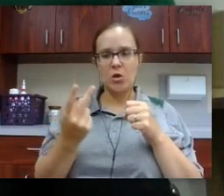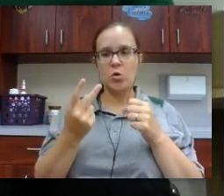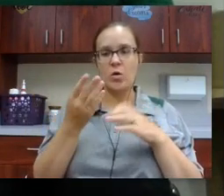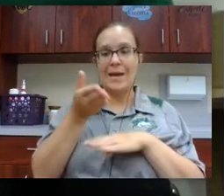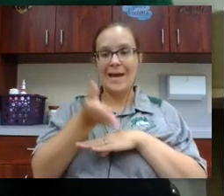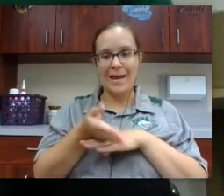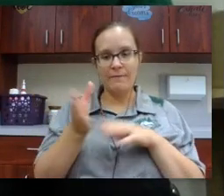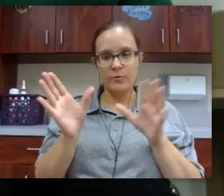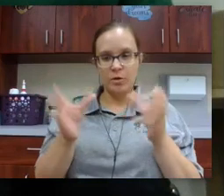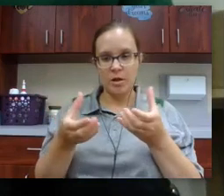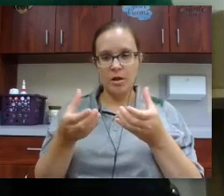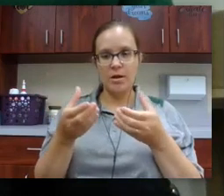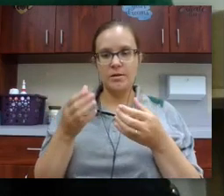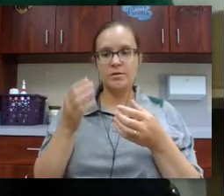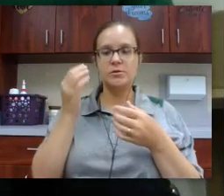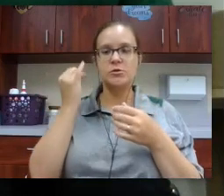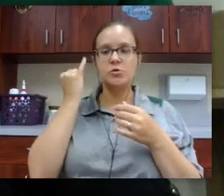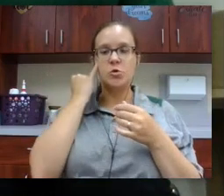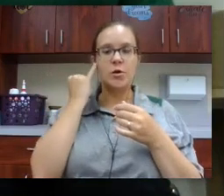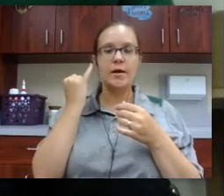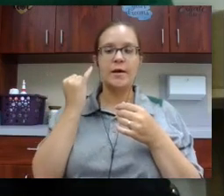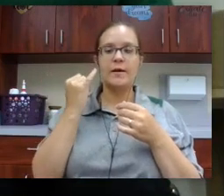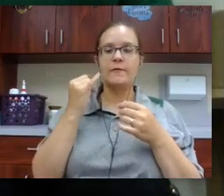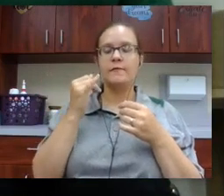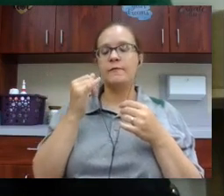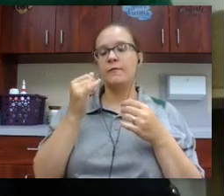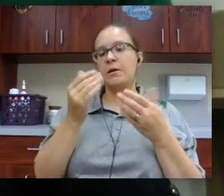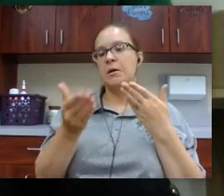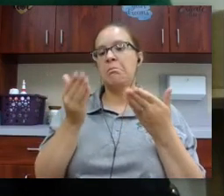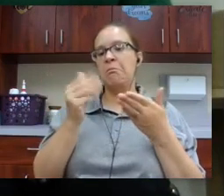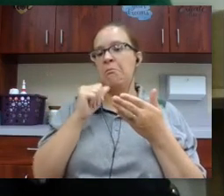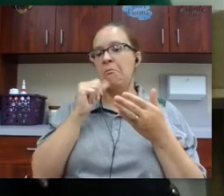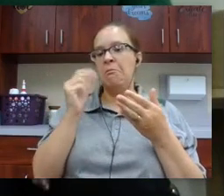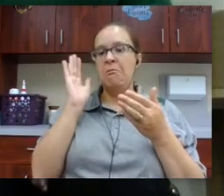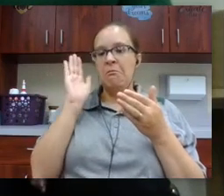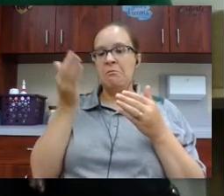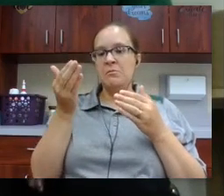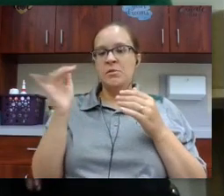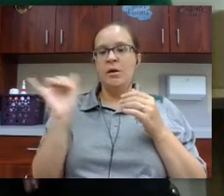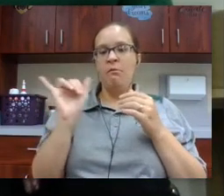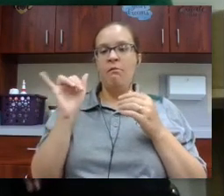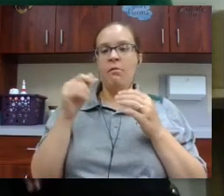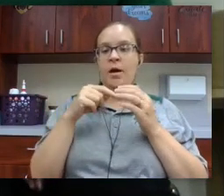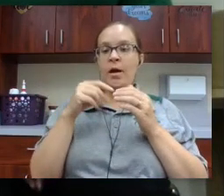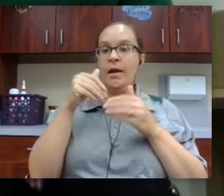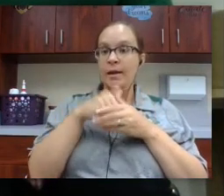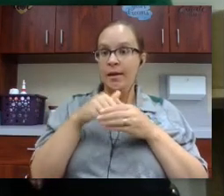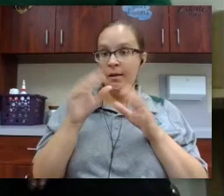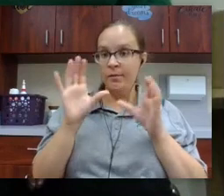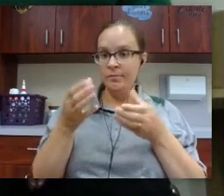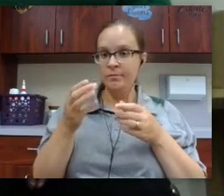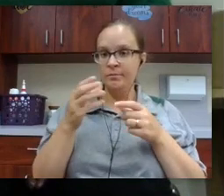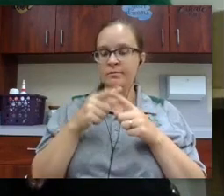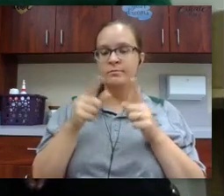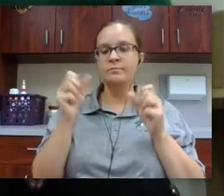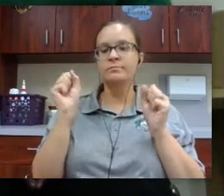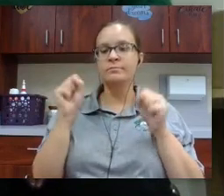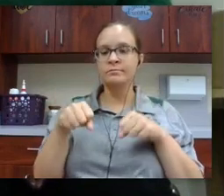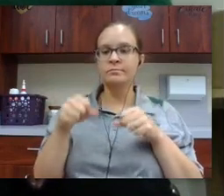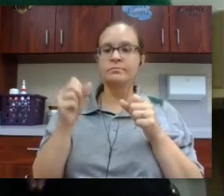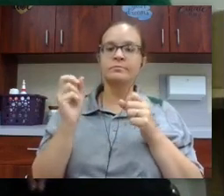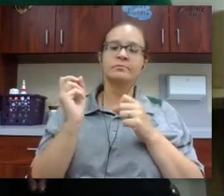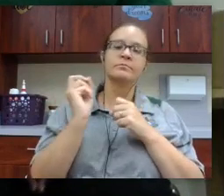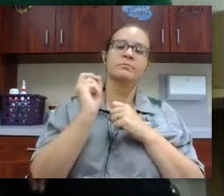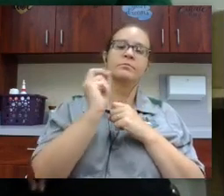That's true. So that even though it may not look as if they're monitoring it during class, that after class they can pull a report to see where everybody